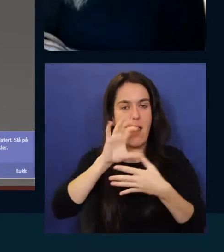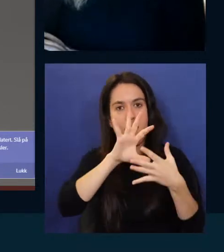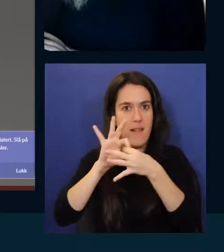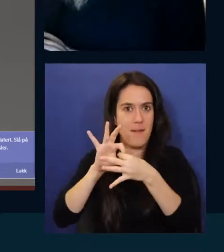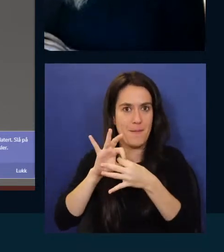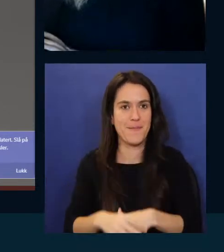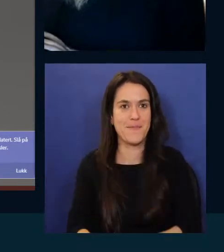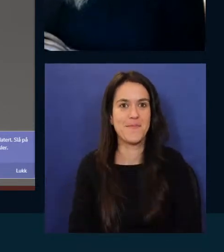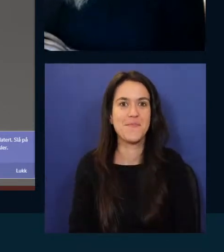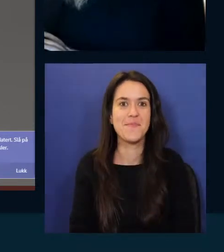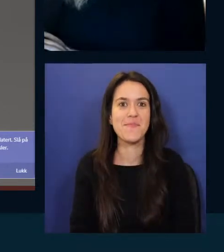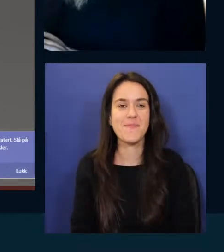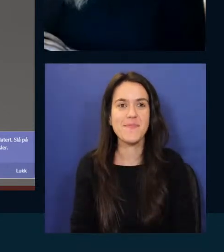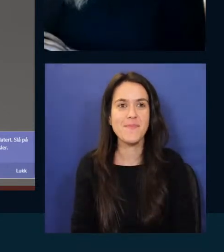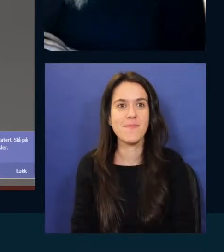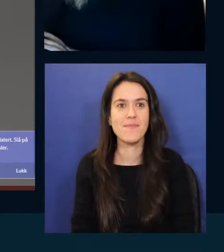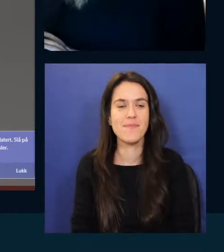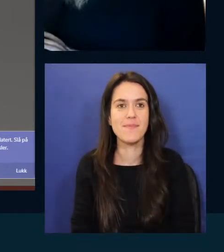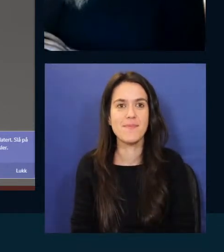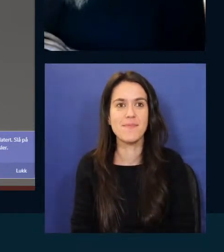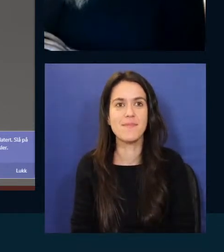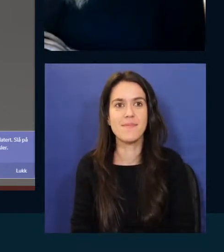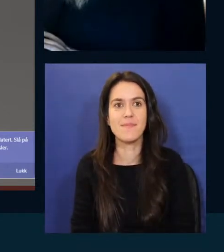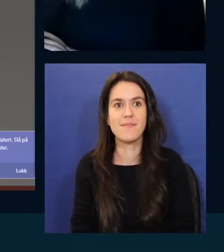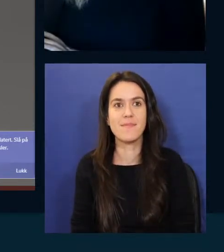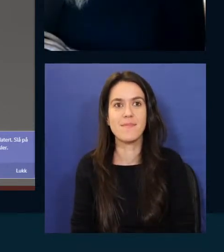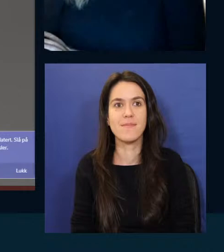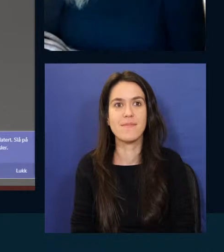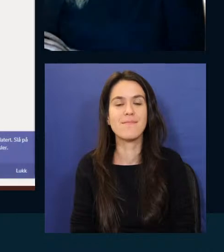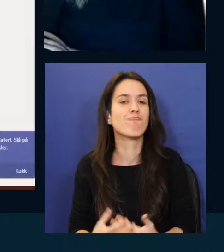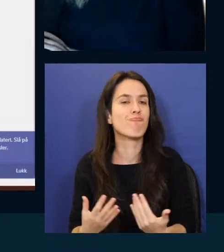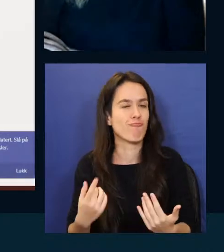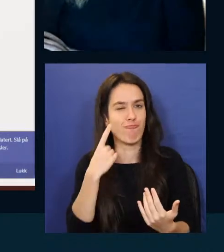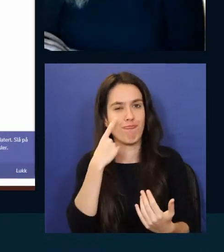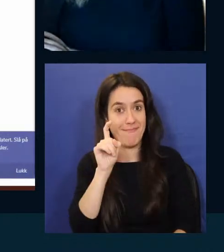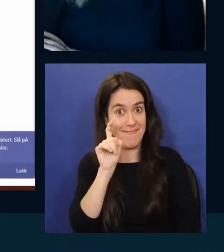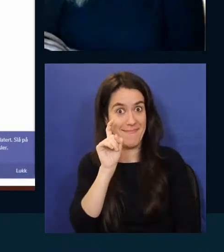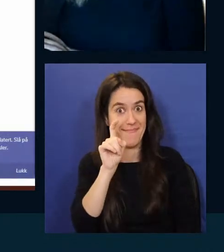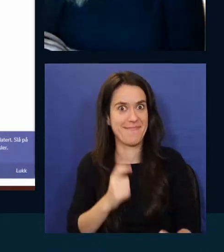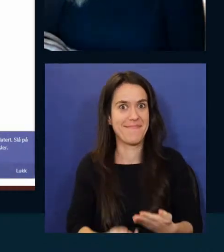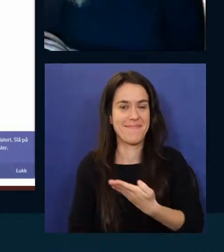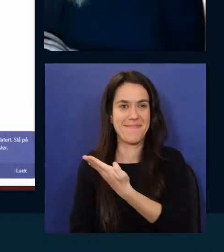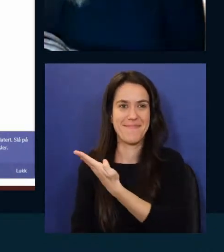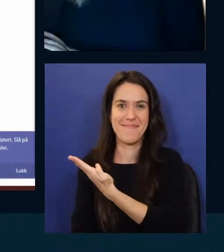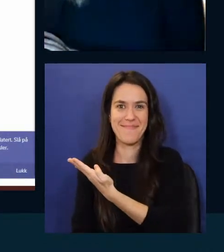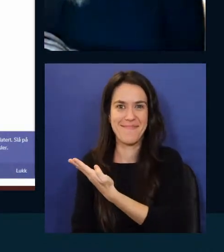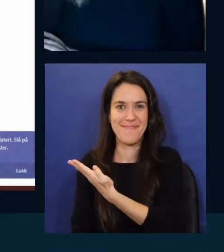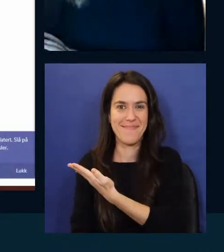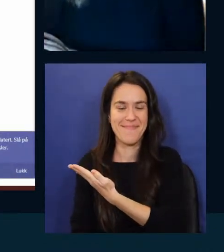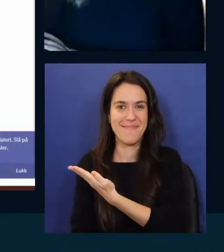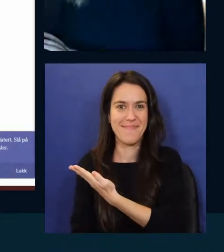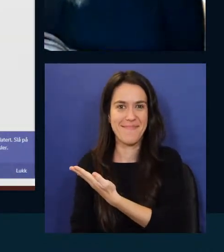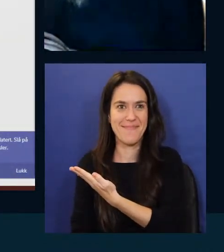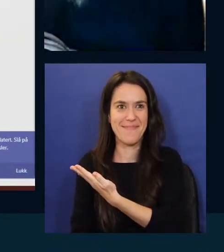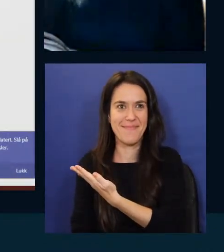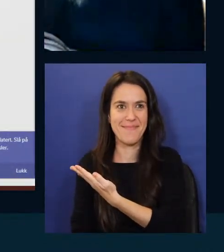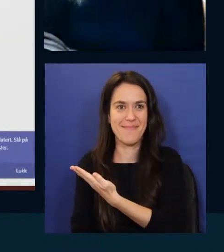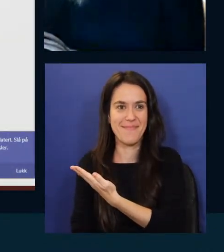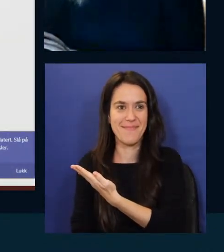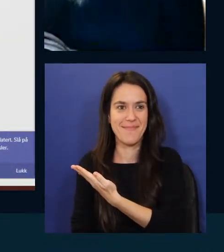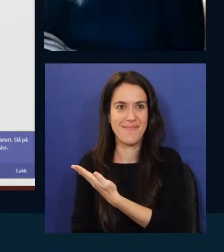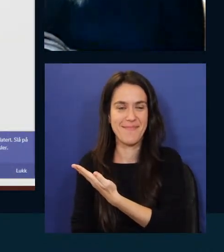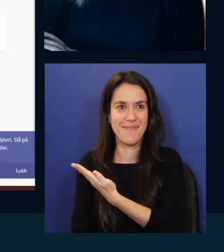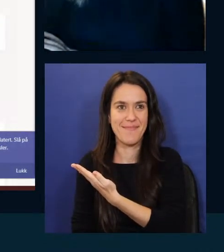So let's go a little bit further here and just open up the new application from